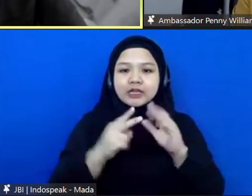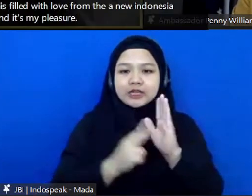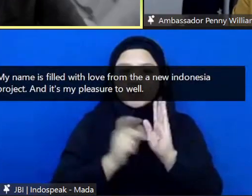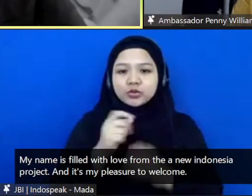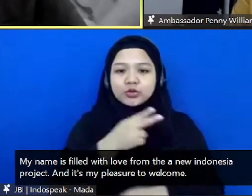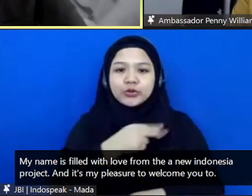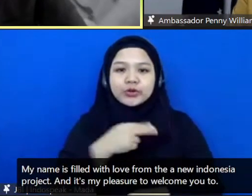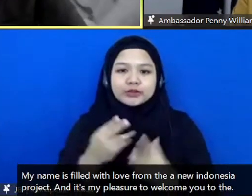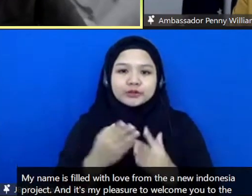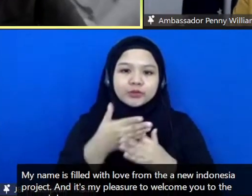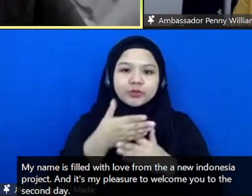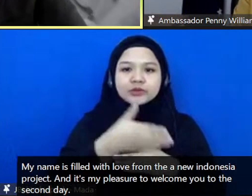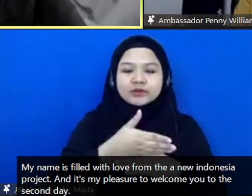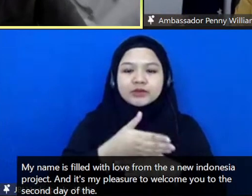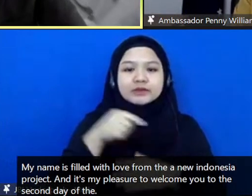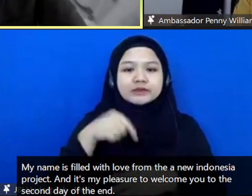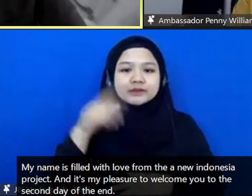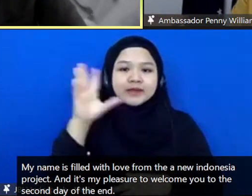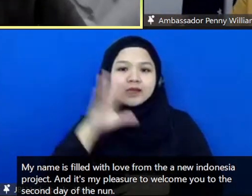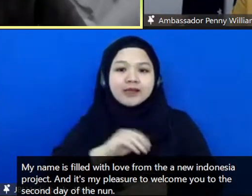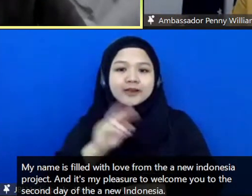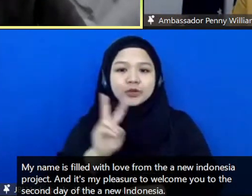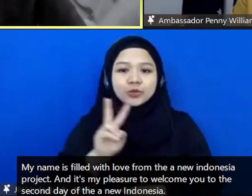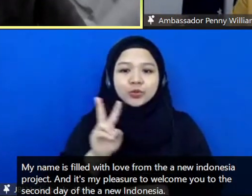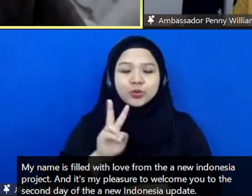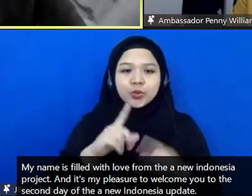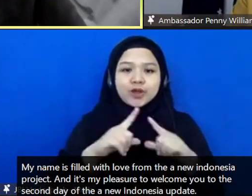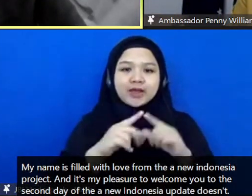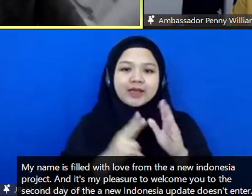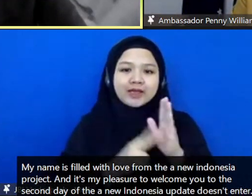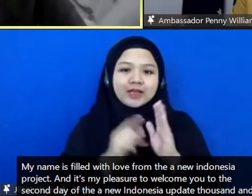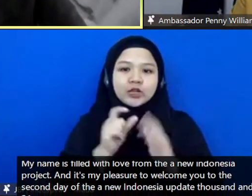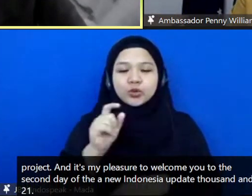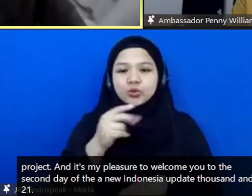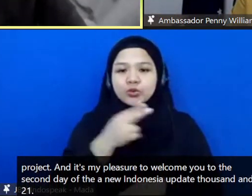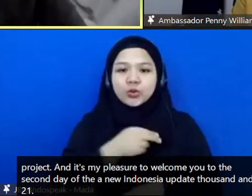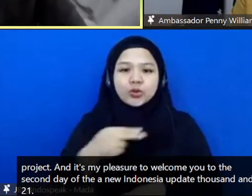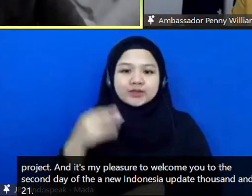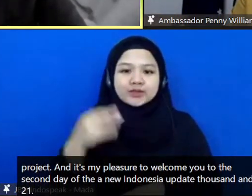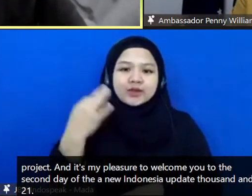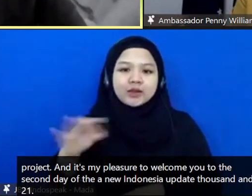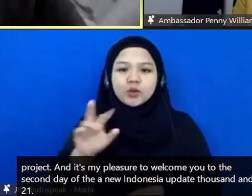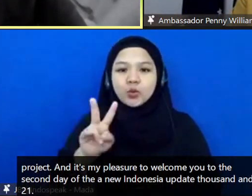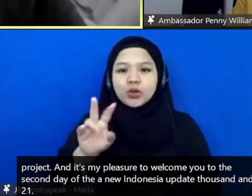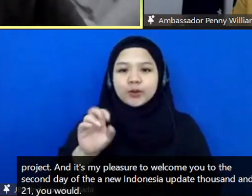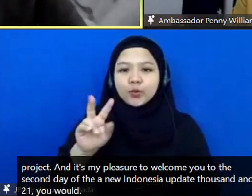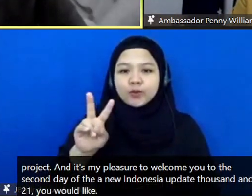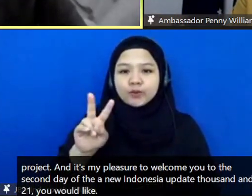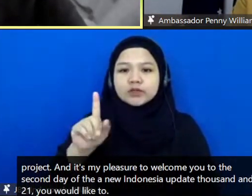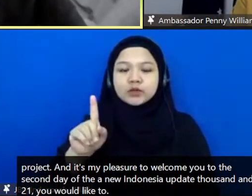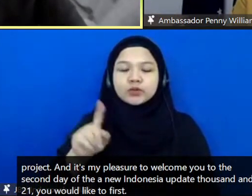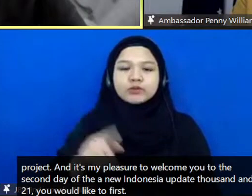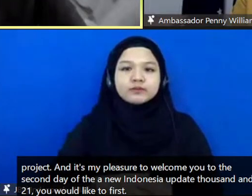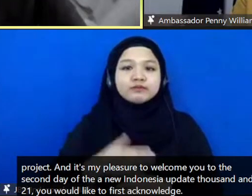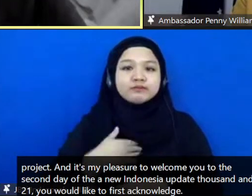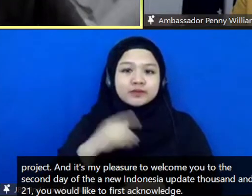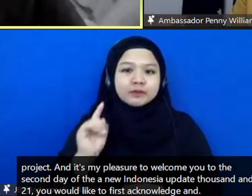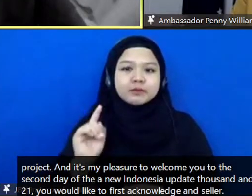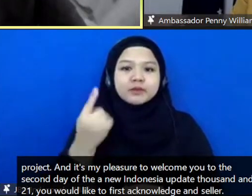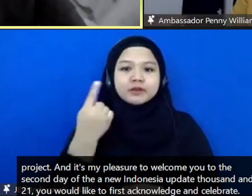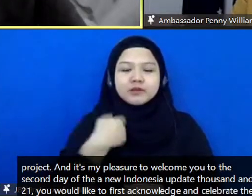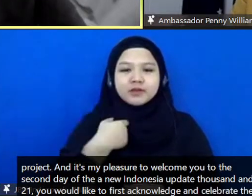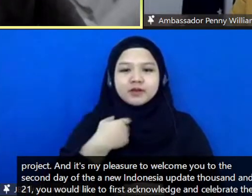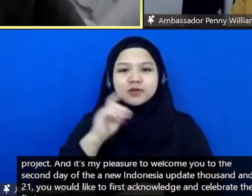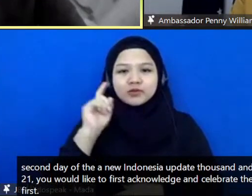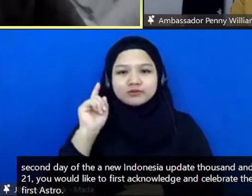welcome you to the second day of the ANU Indonesia Update 2021. We would like to first acknowledge and celebrate the